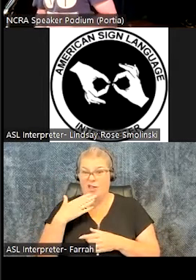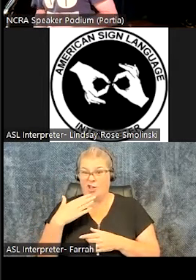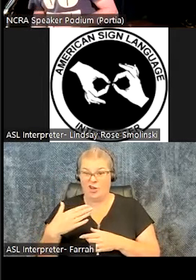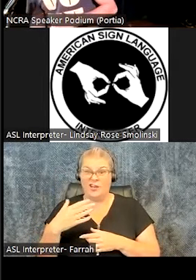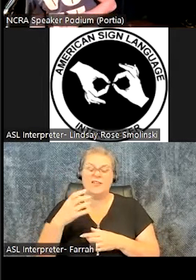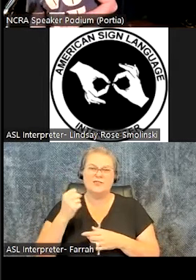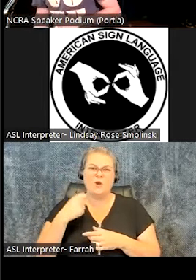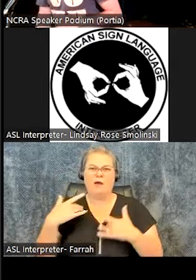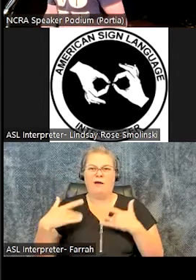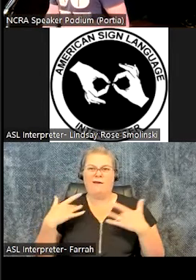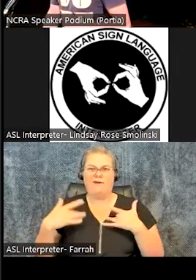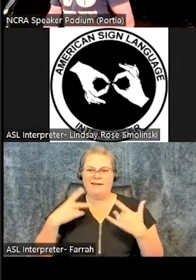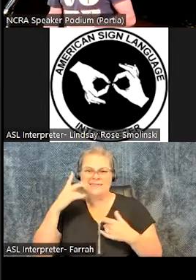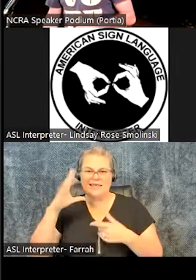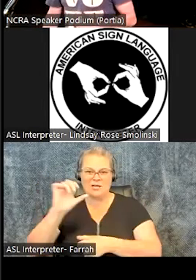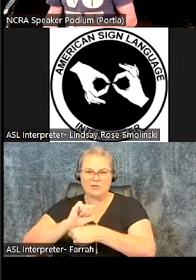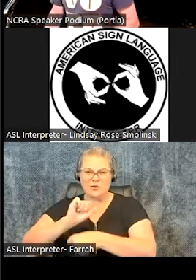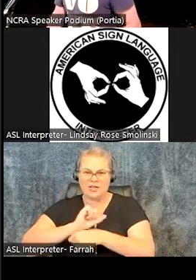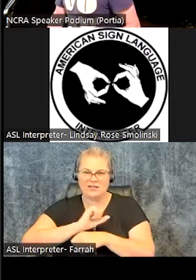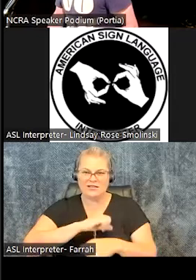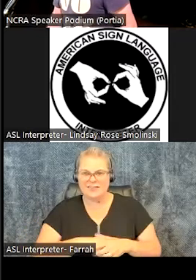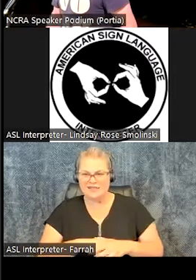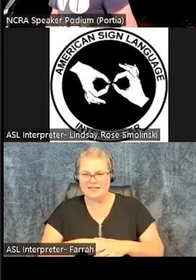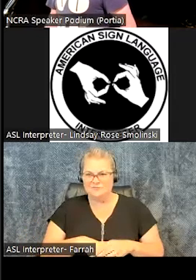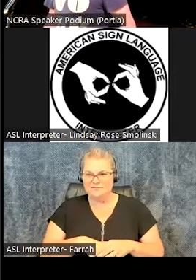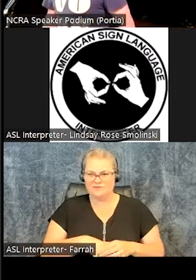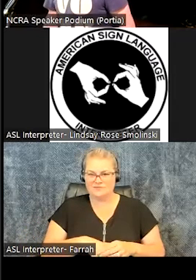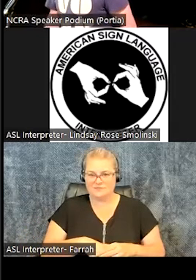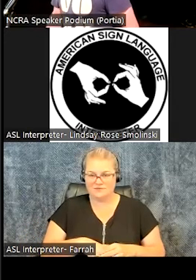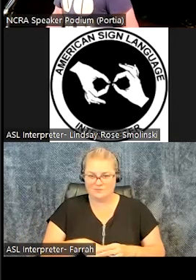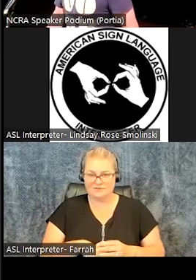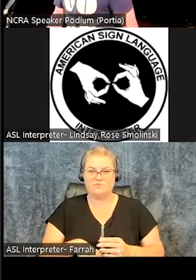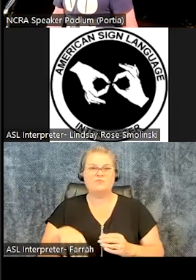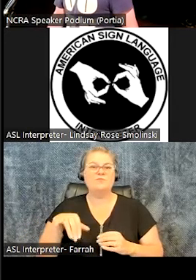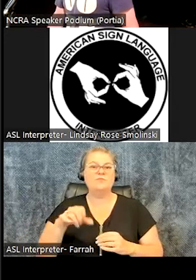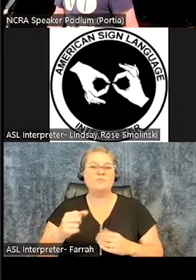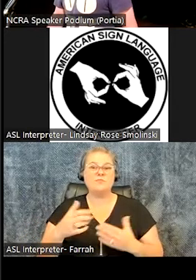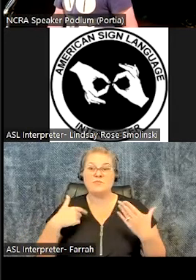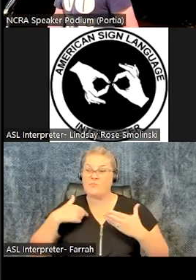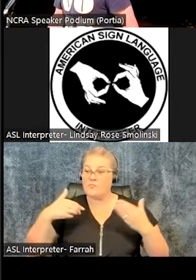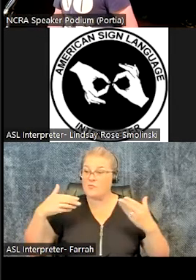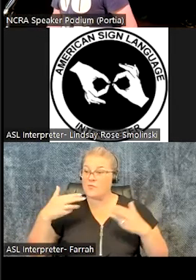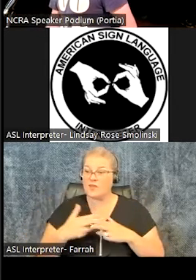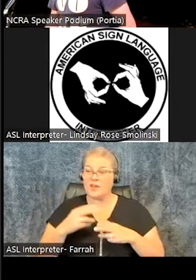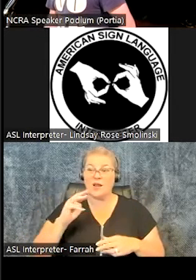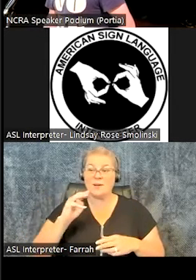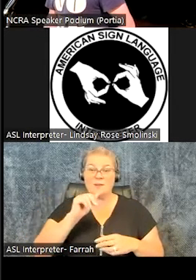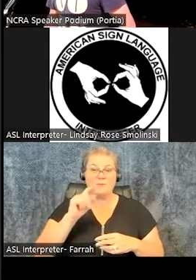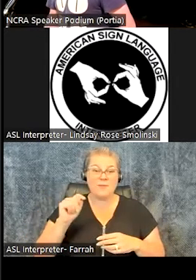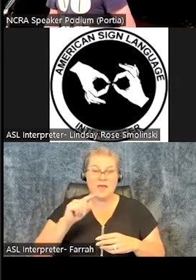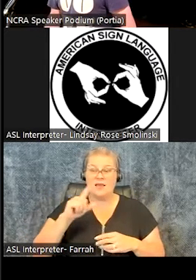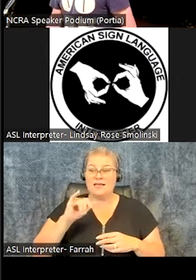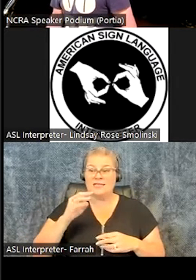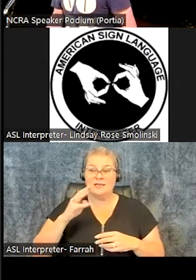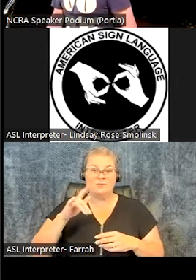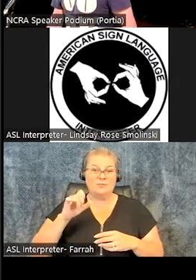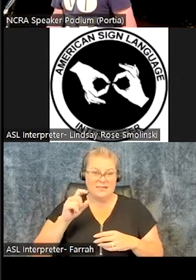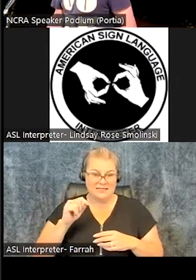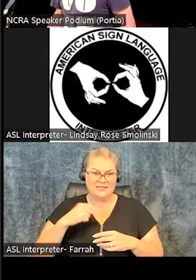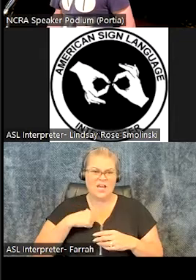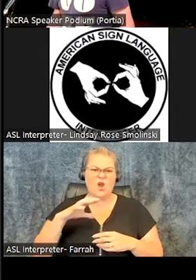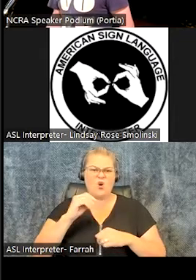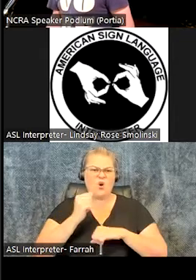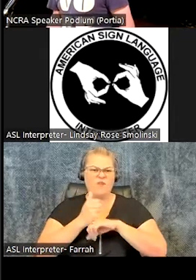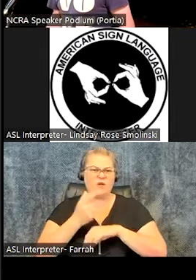see. Thank you for the introduction. As you said, my name is Matt Zimbalist. I'm a co-founder of Re-Up Refills. We're